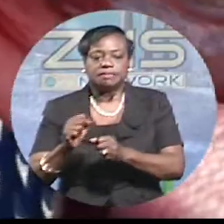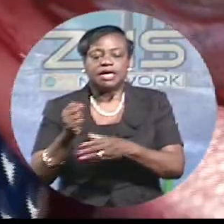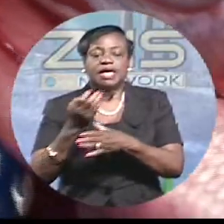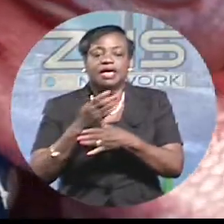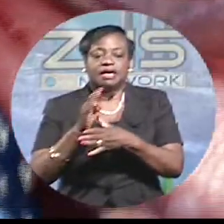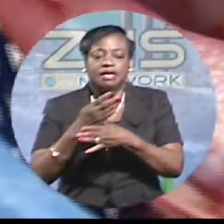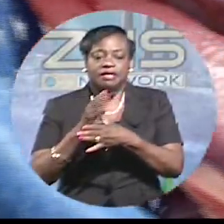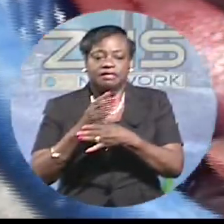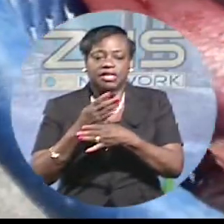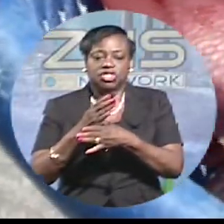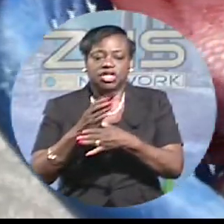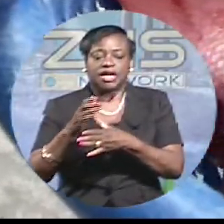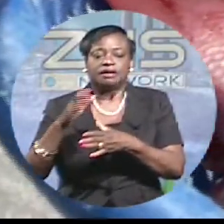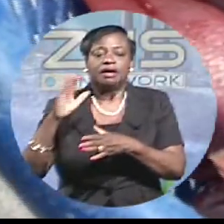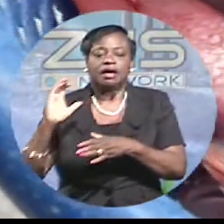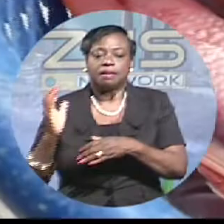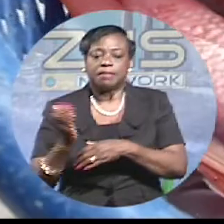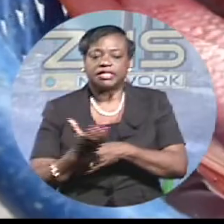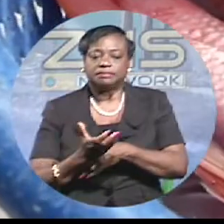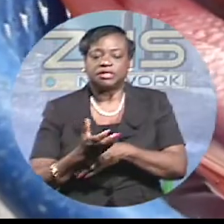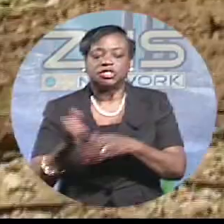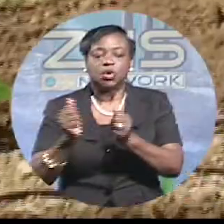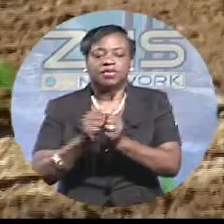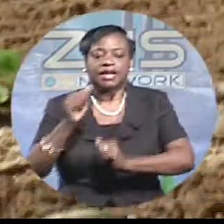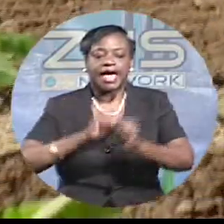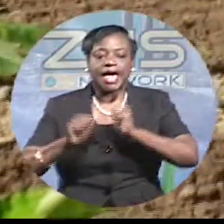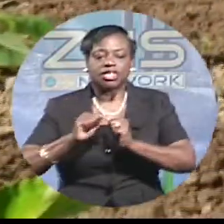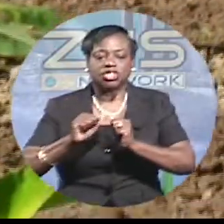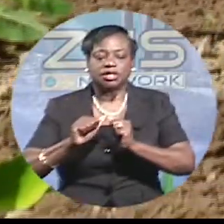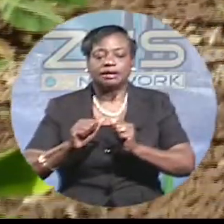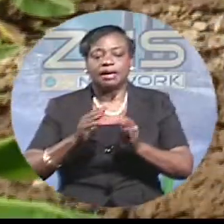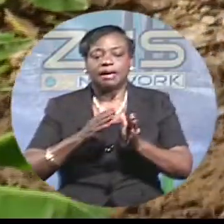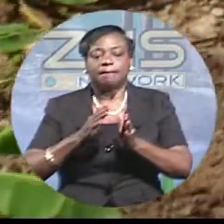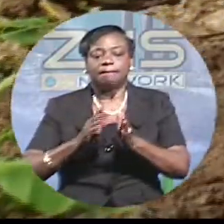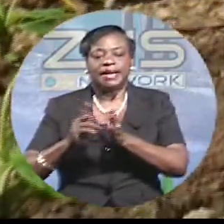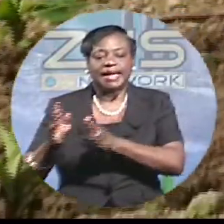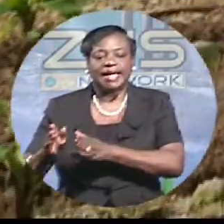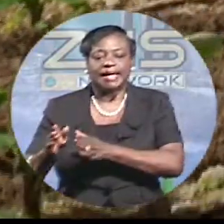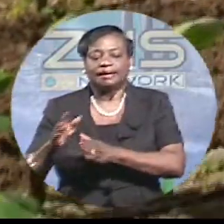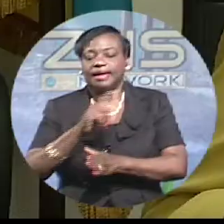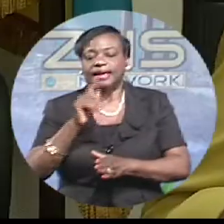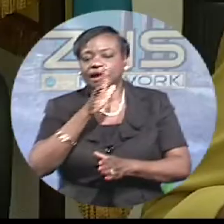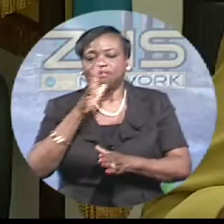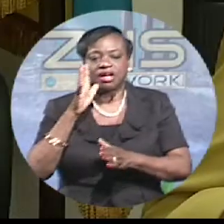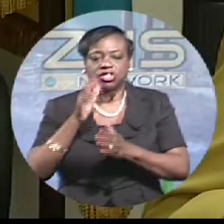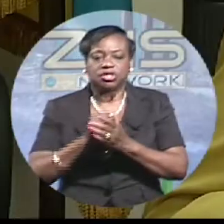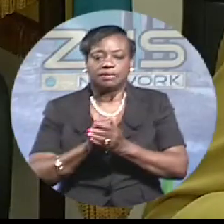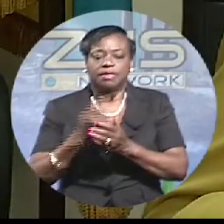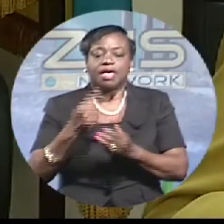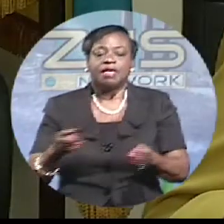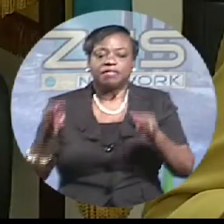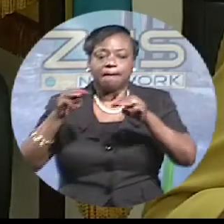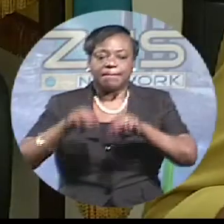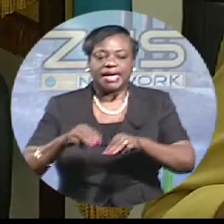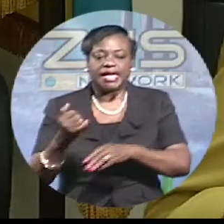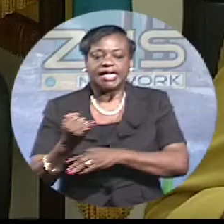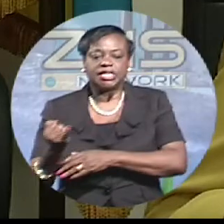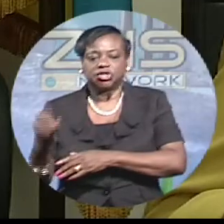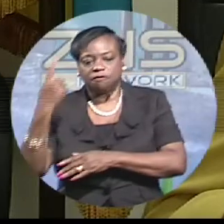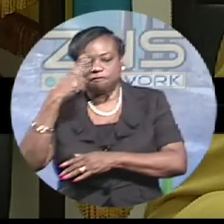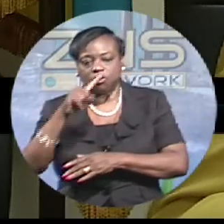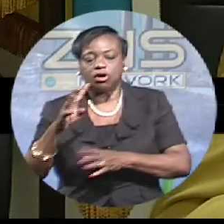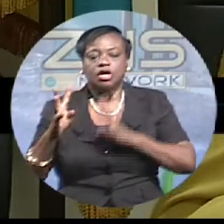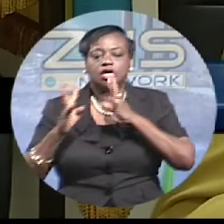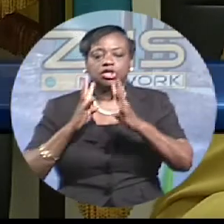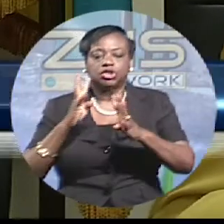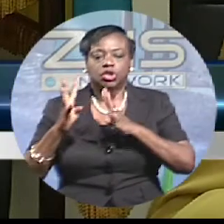ACP Strategic Action Plan for Fisheries and Agriculture will also be on the agenda. The main issues for discussion during